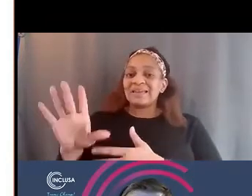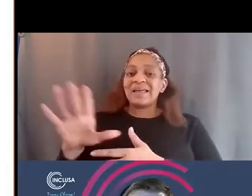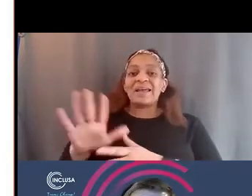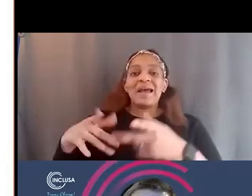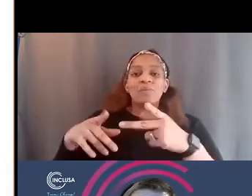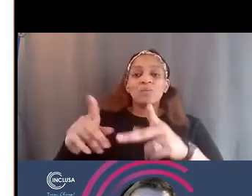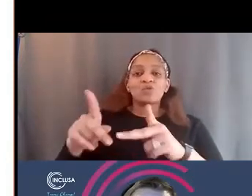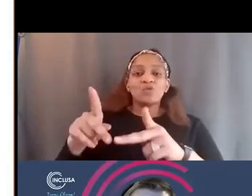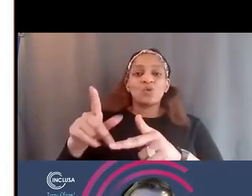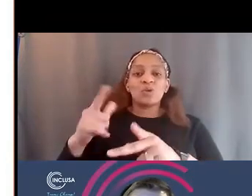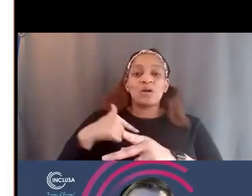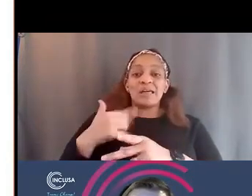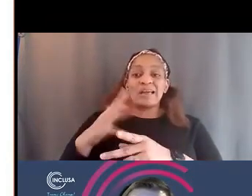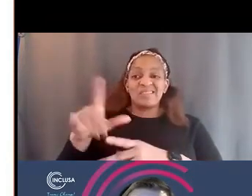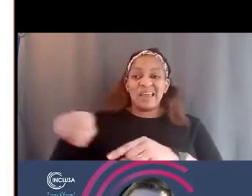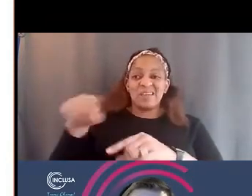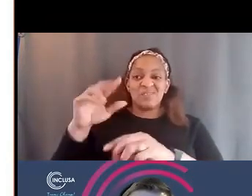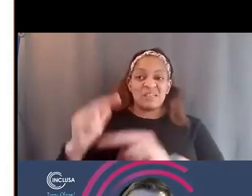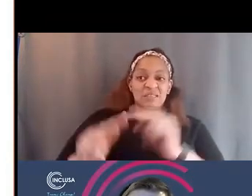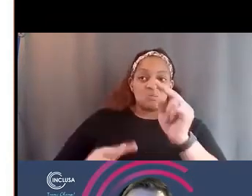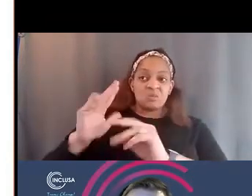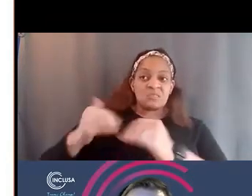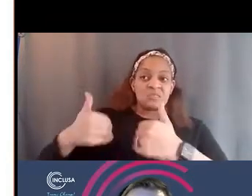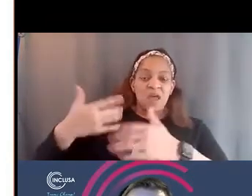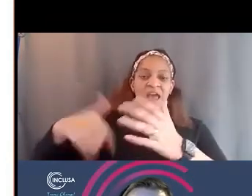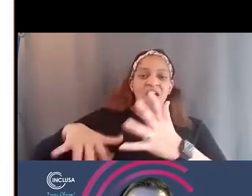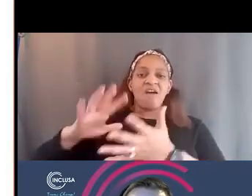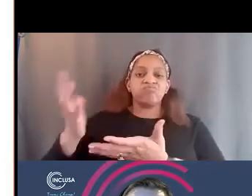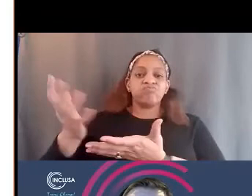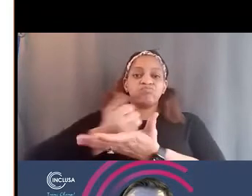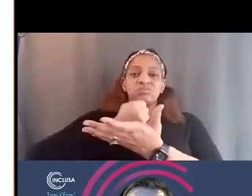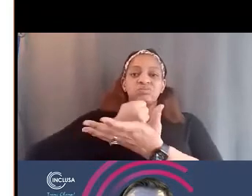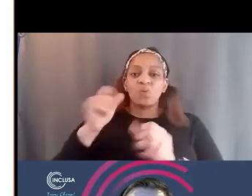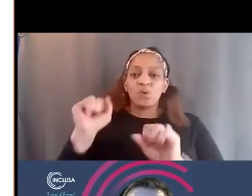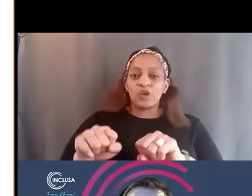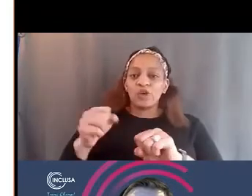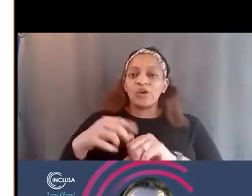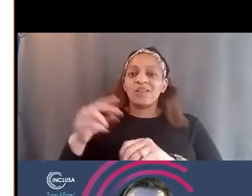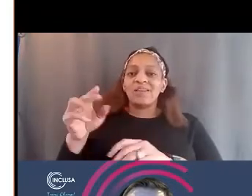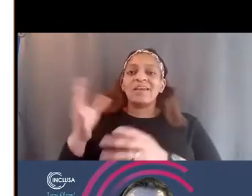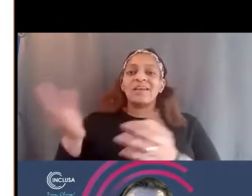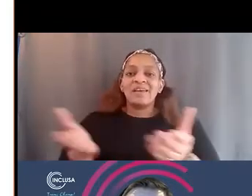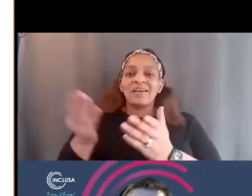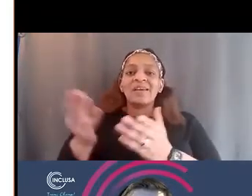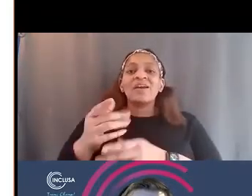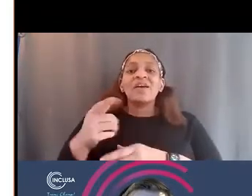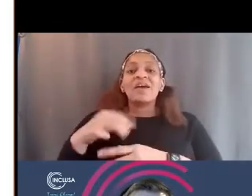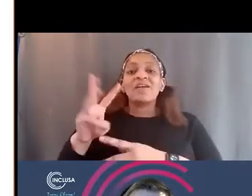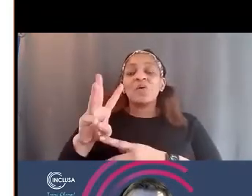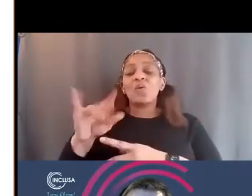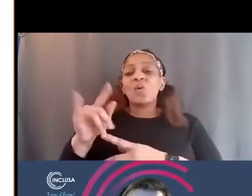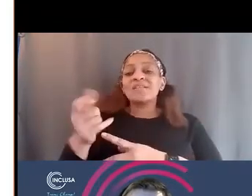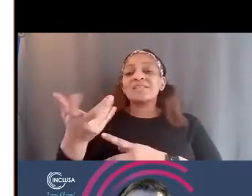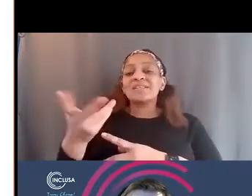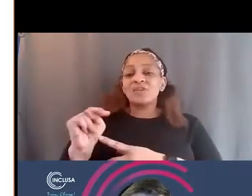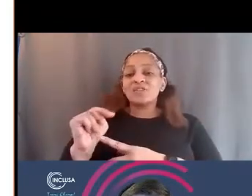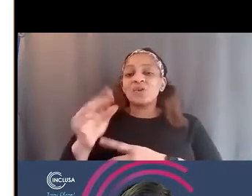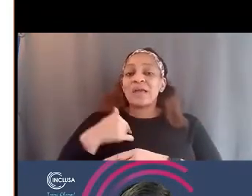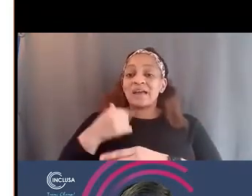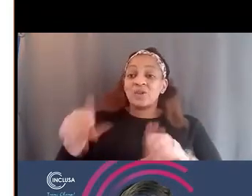state of Wisconsin, which we were able to leverage. We also had some really supportive providers that wanted to come to the